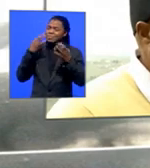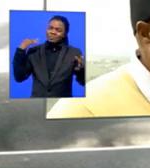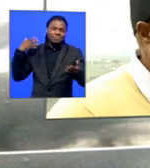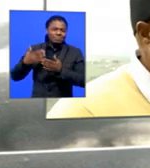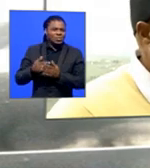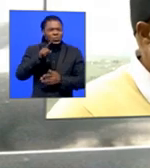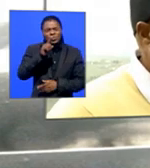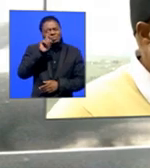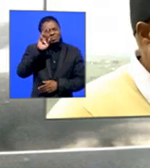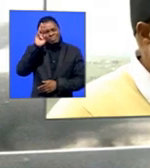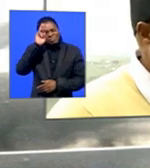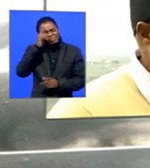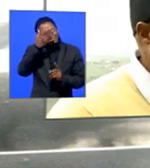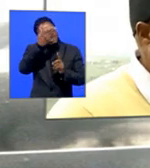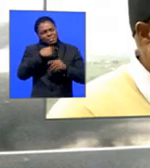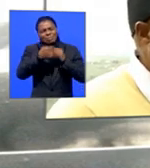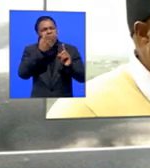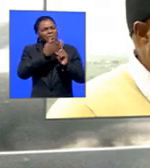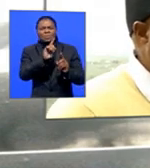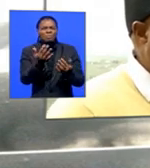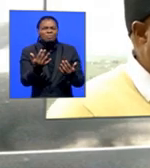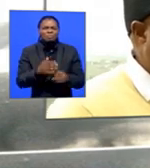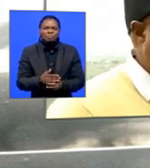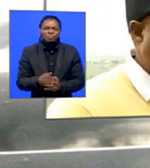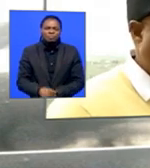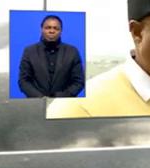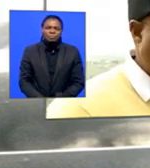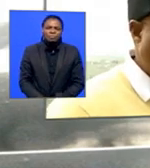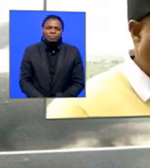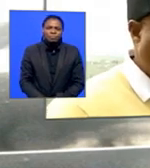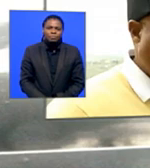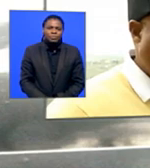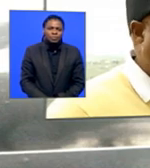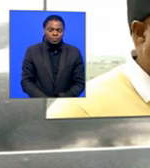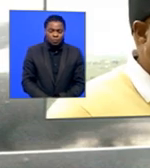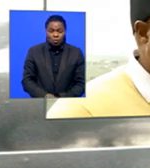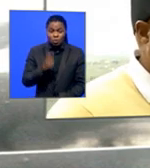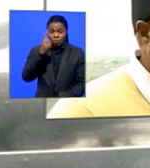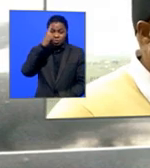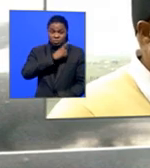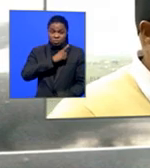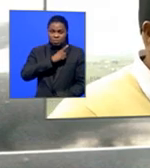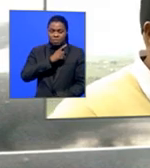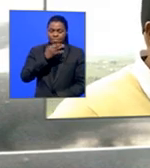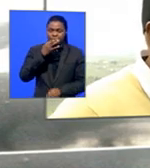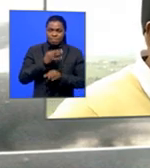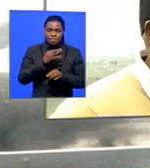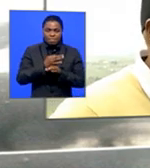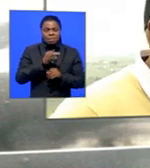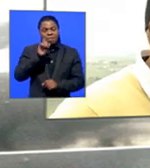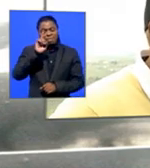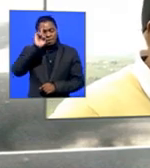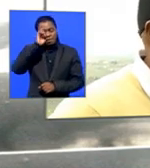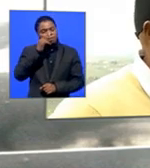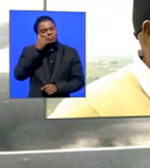particular memory that you can share with South Africans? Well, one day Tata Mandela called me, says, "Tony, where